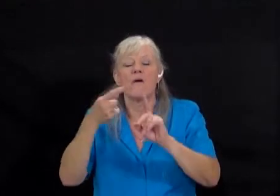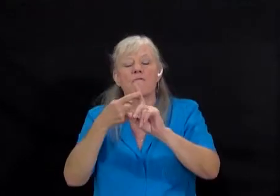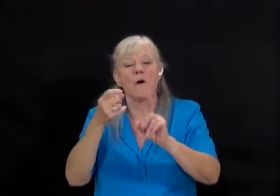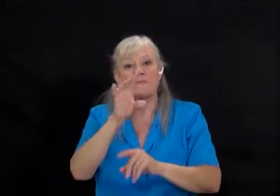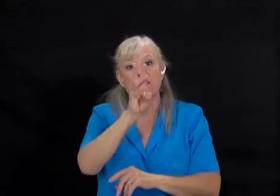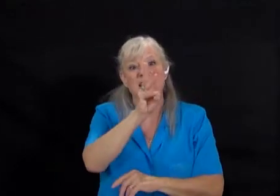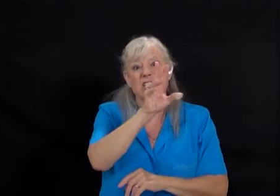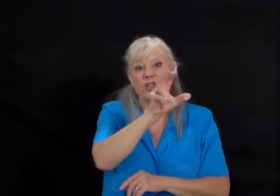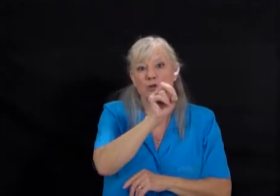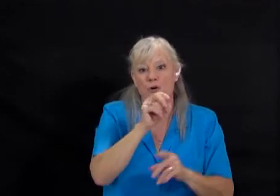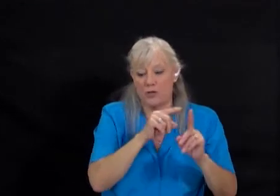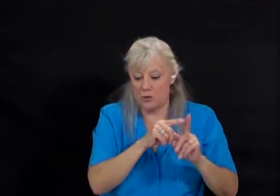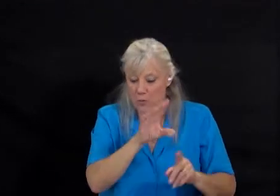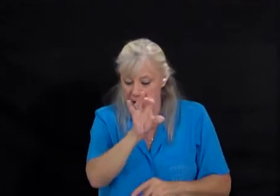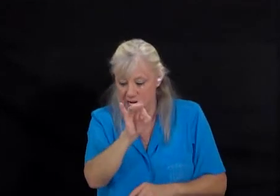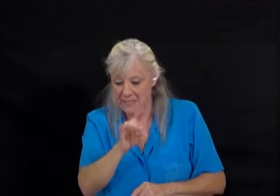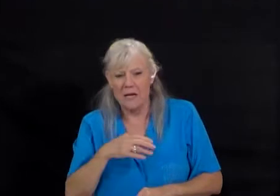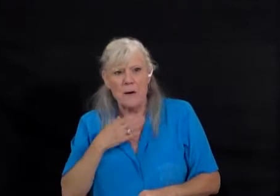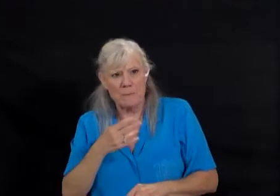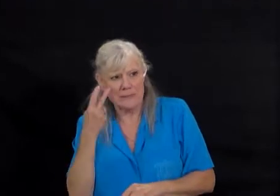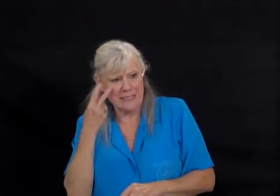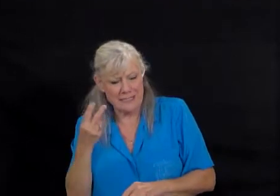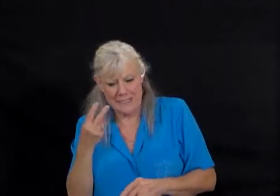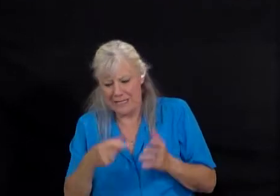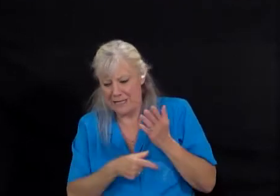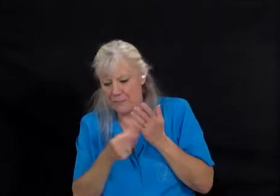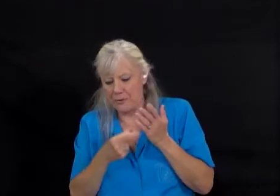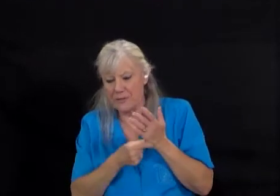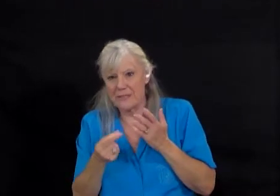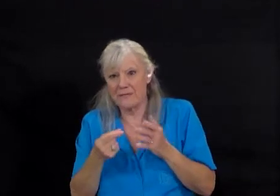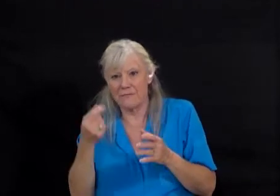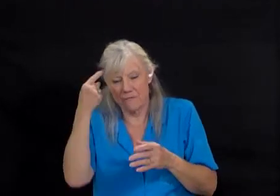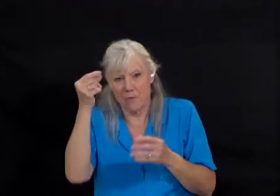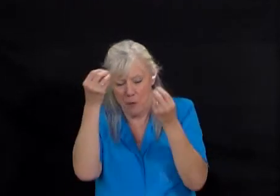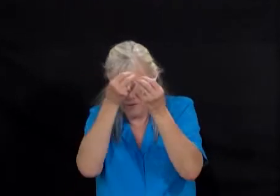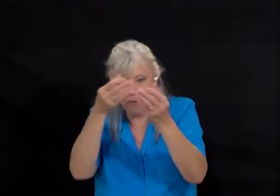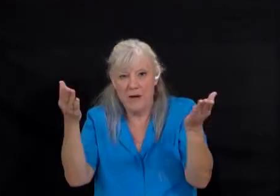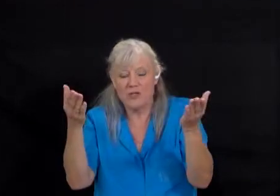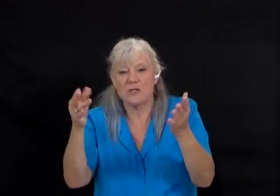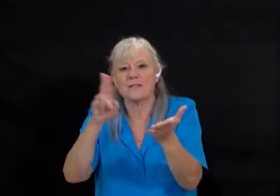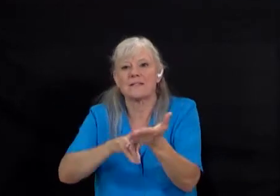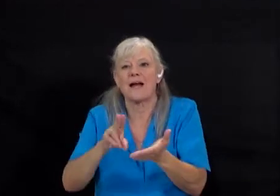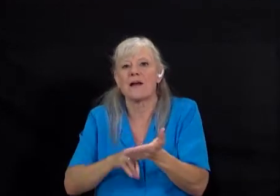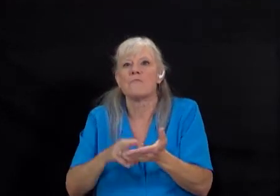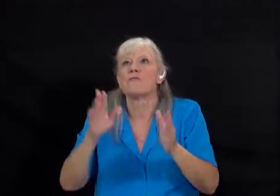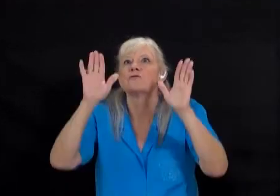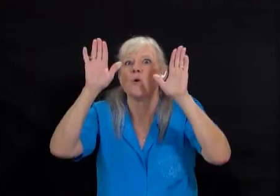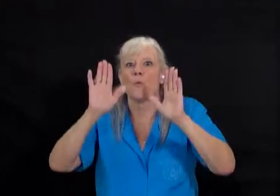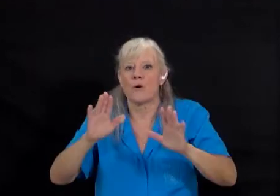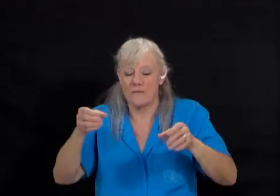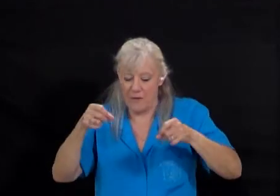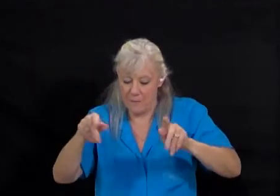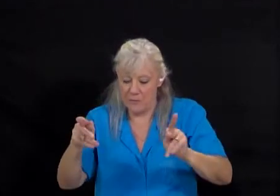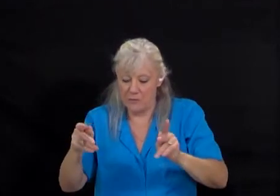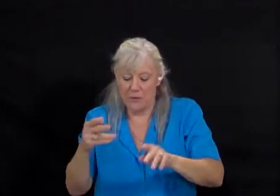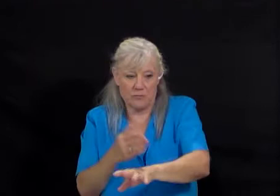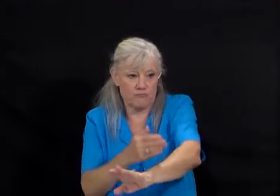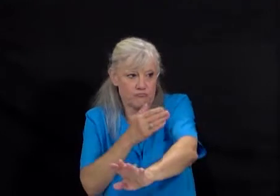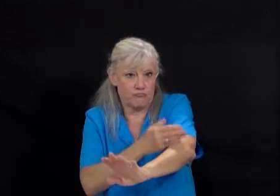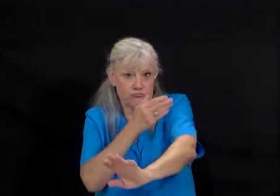hall. Please see the bulletin for more information on how to sign up for this wonderful opportunity to grow in our faith as